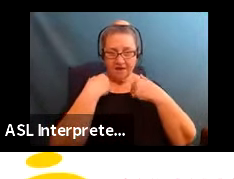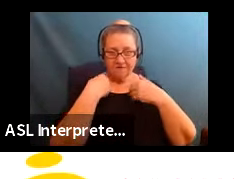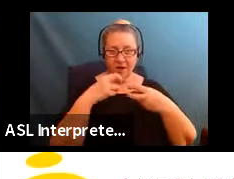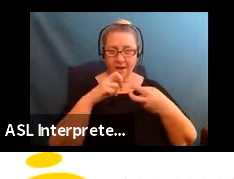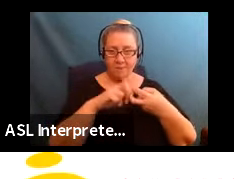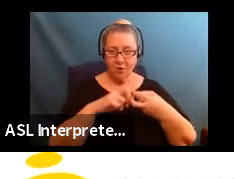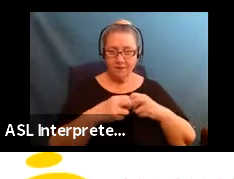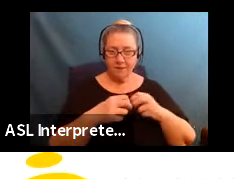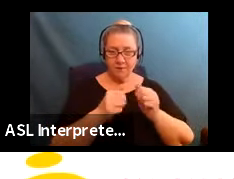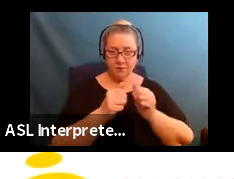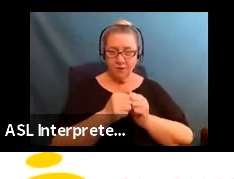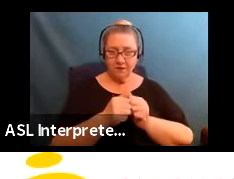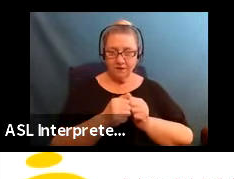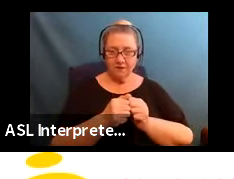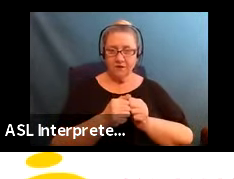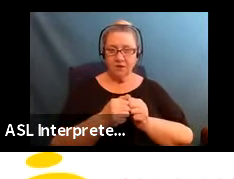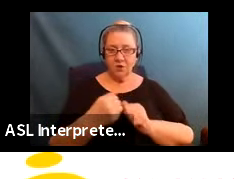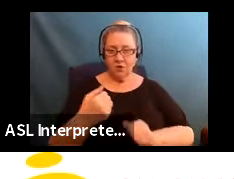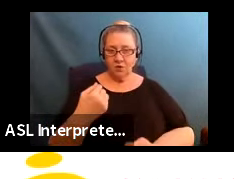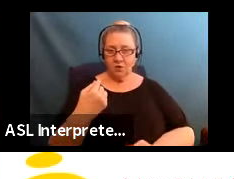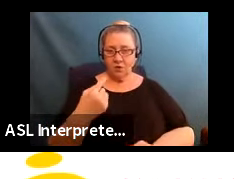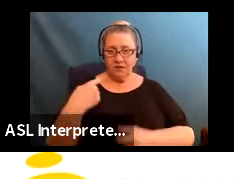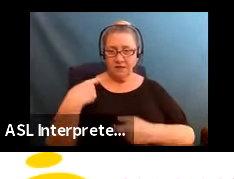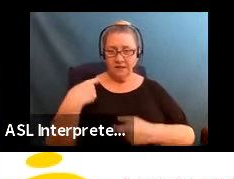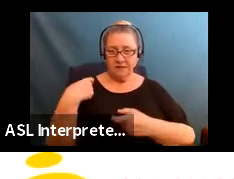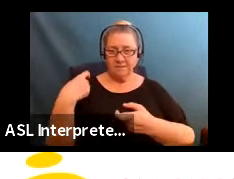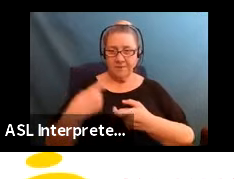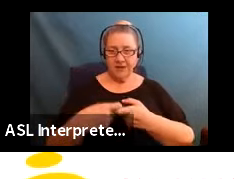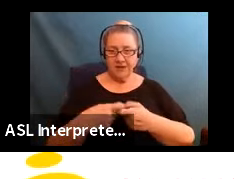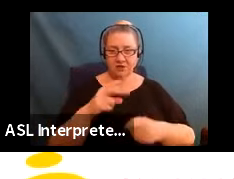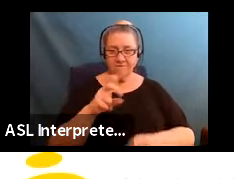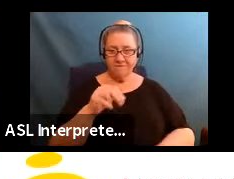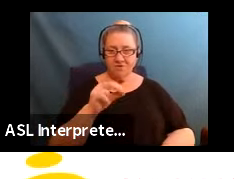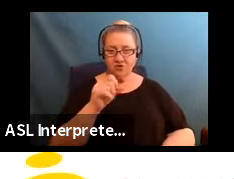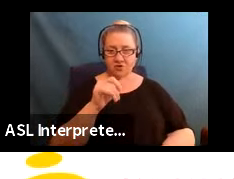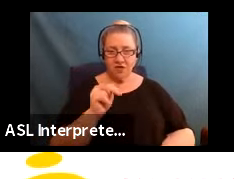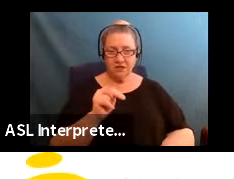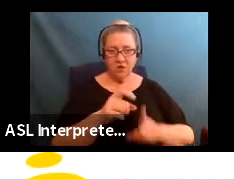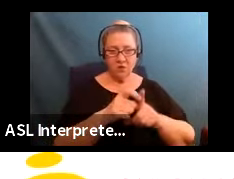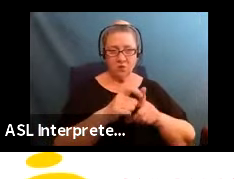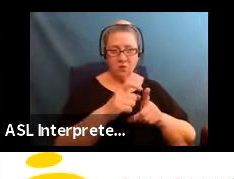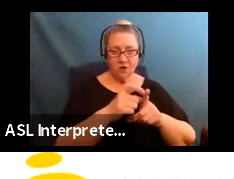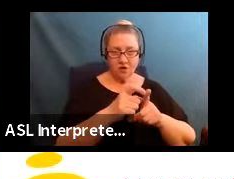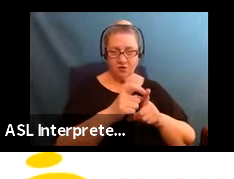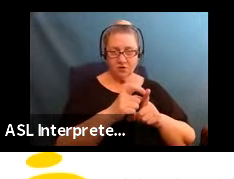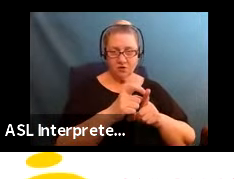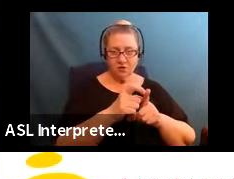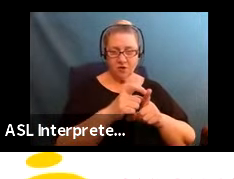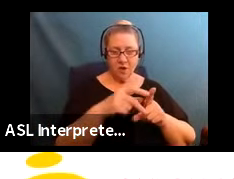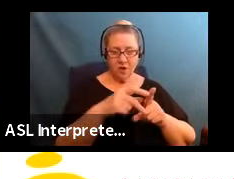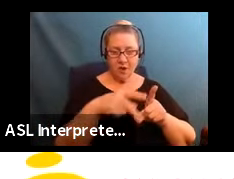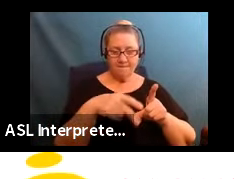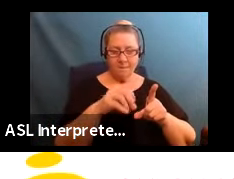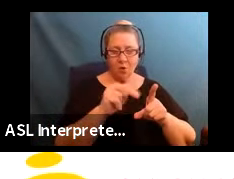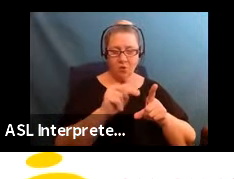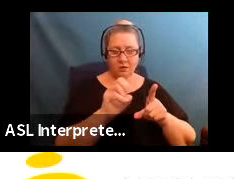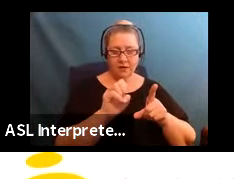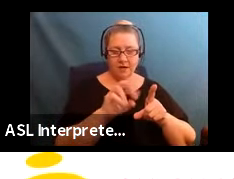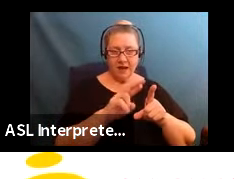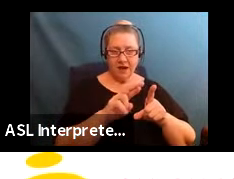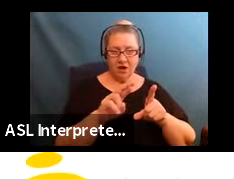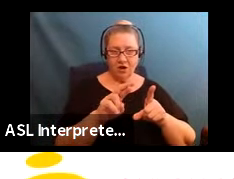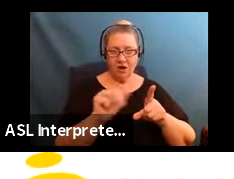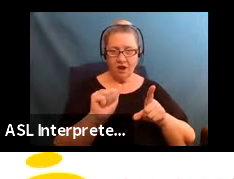the Spanish version. You have the use of poner la vacuna. You don't poner la vacuna because